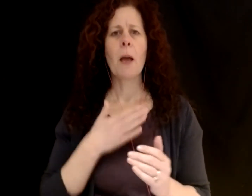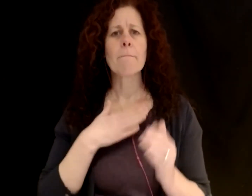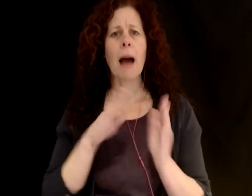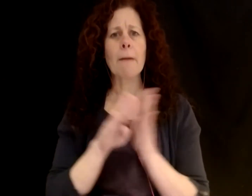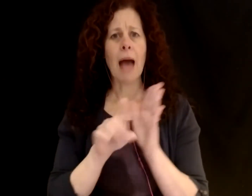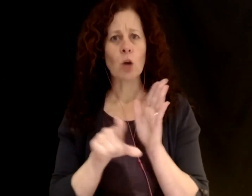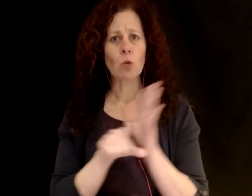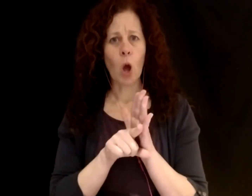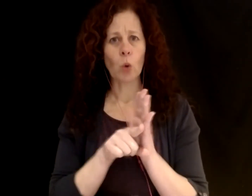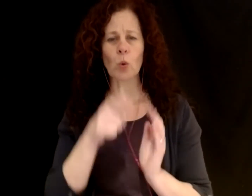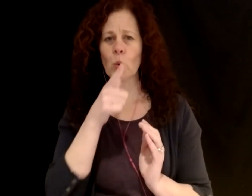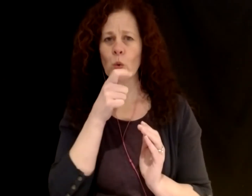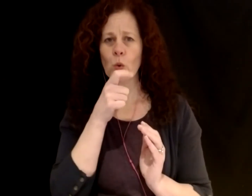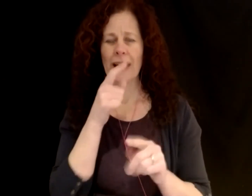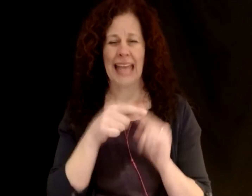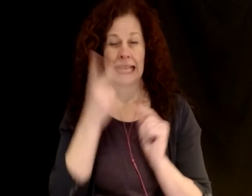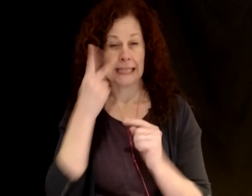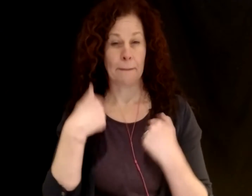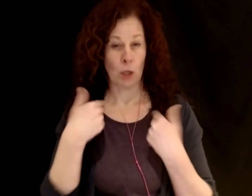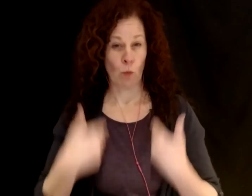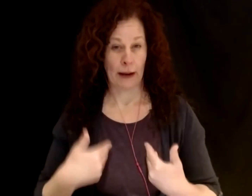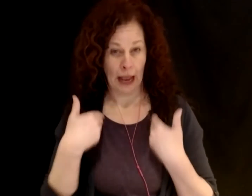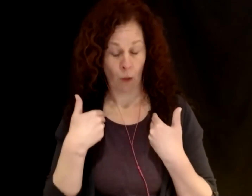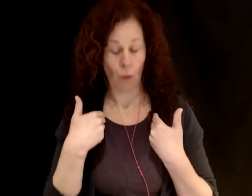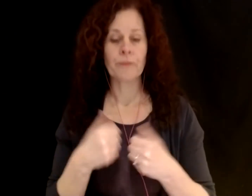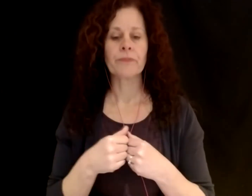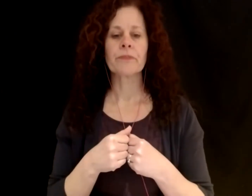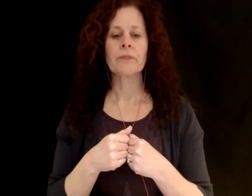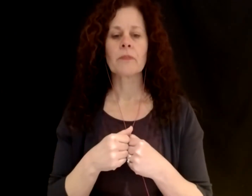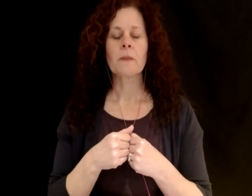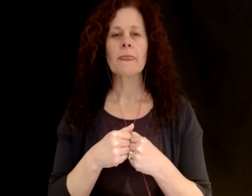can't see right now, I am a